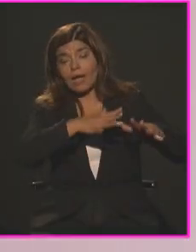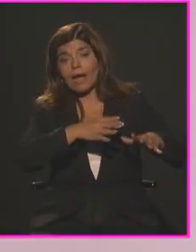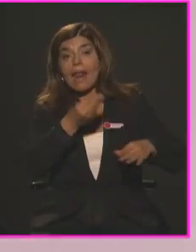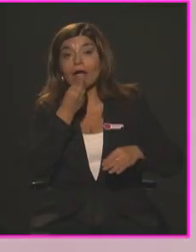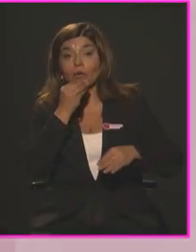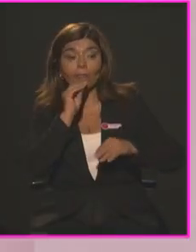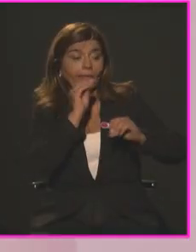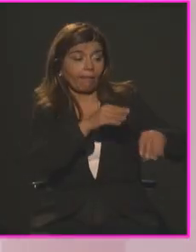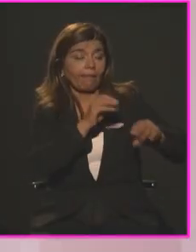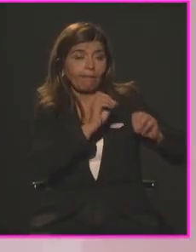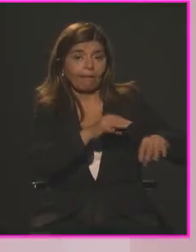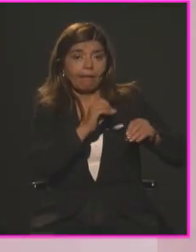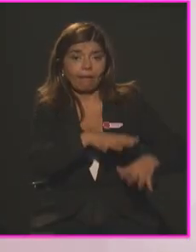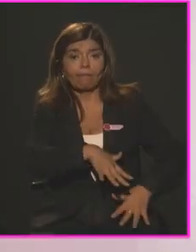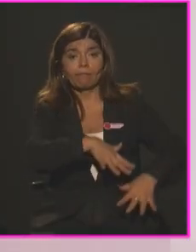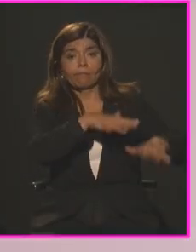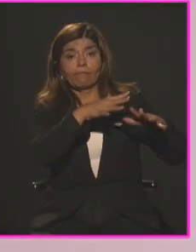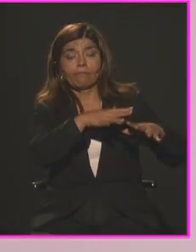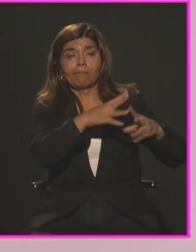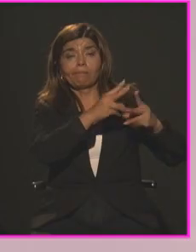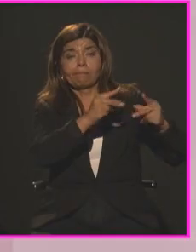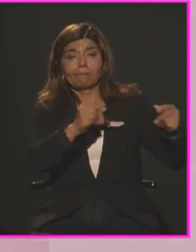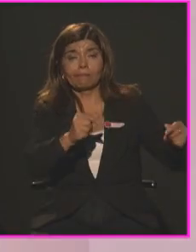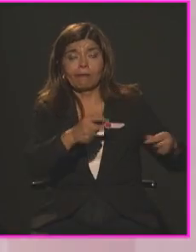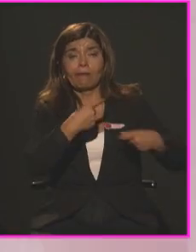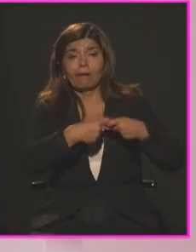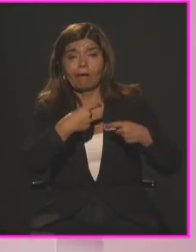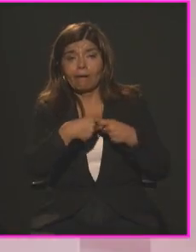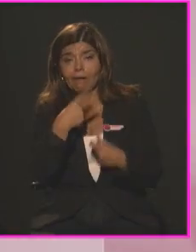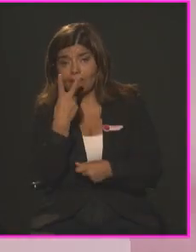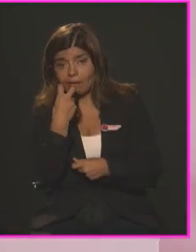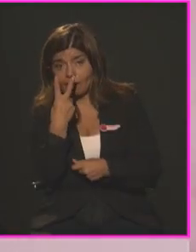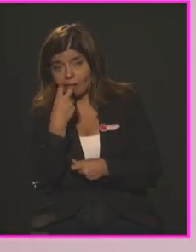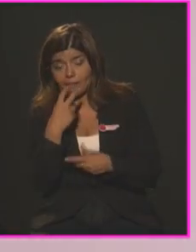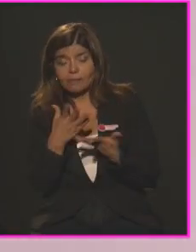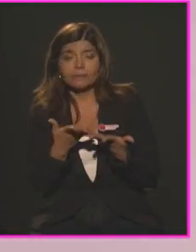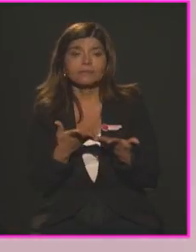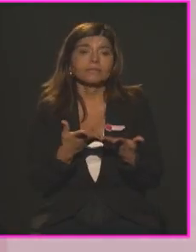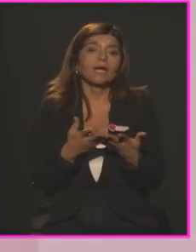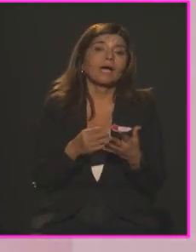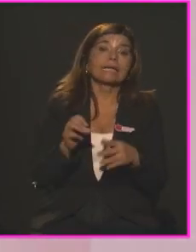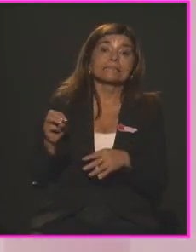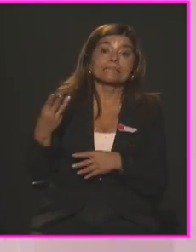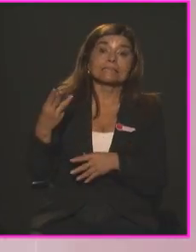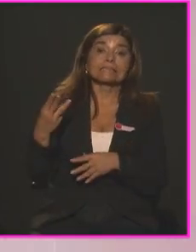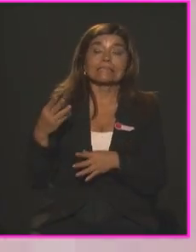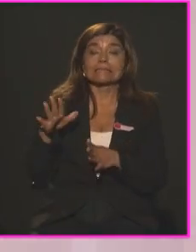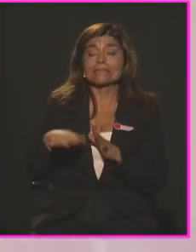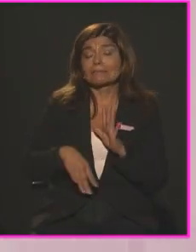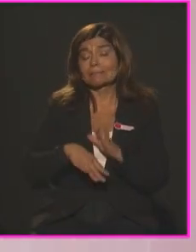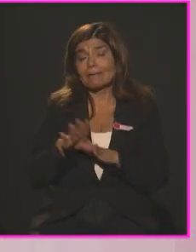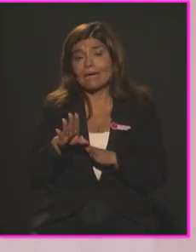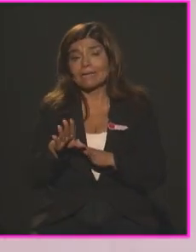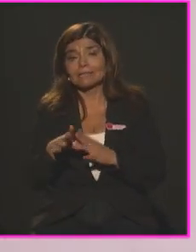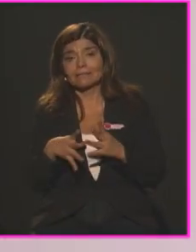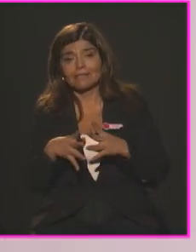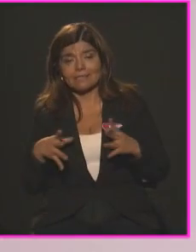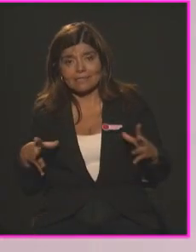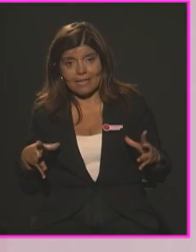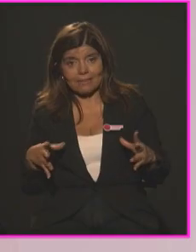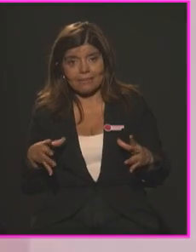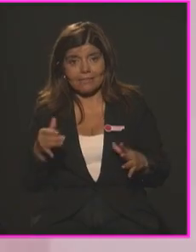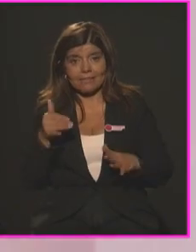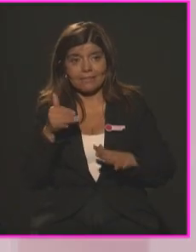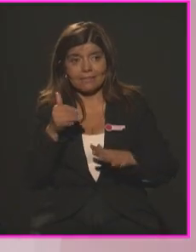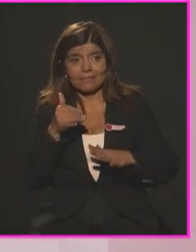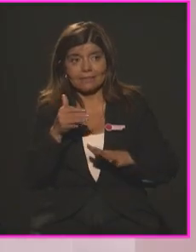produces methane, and landfills are actually the 3rd largest source of methane in the world. And